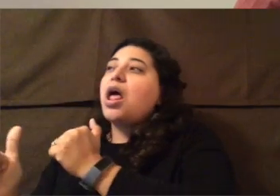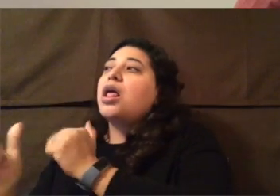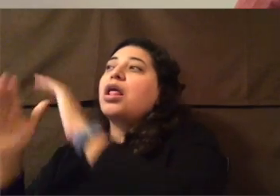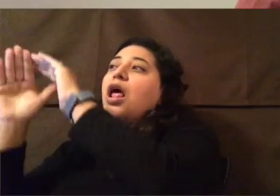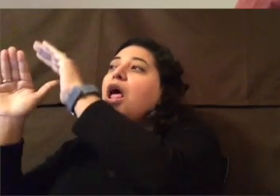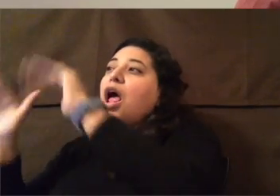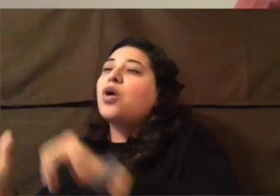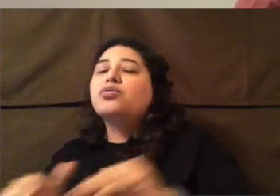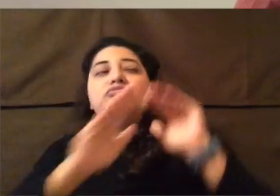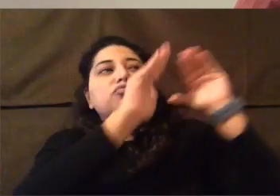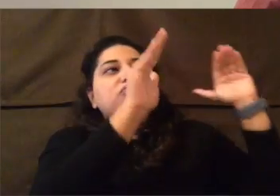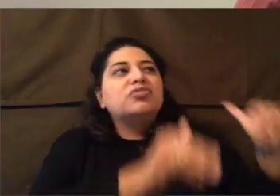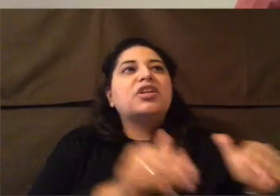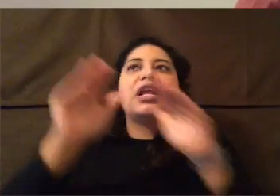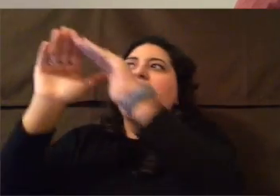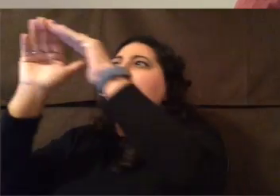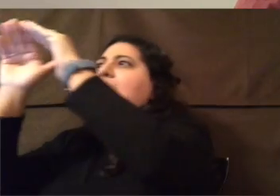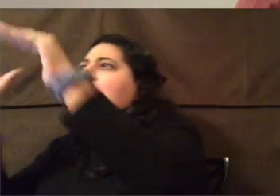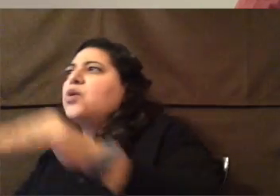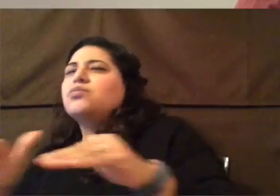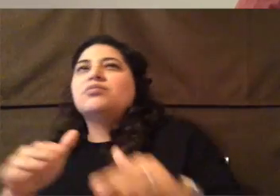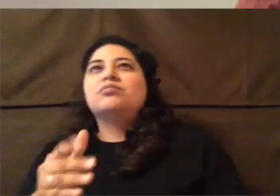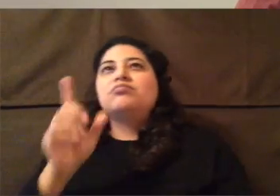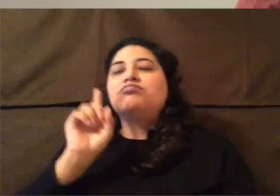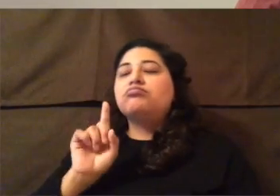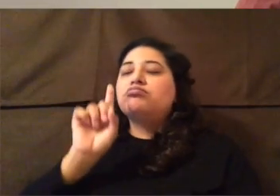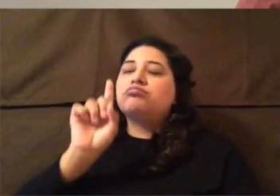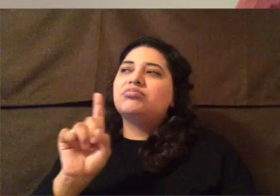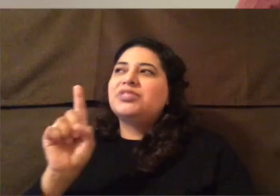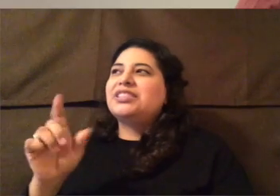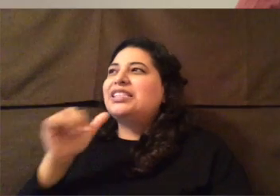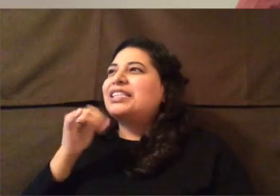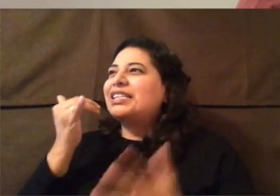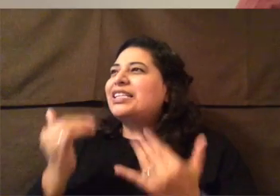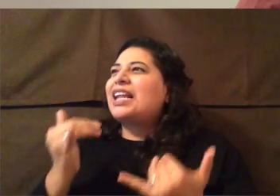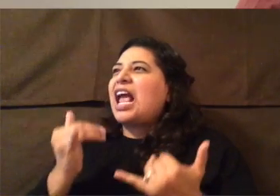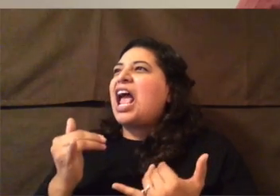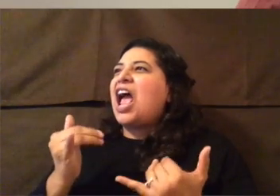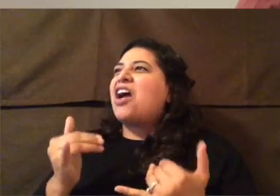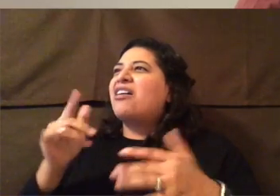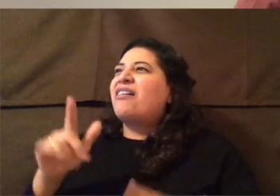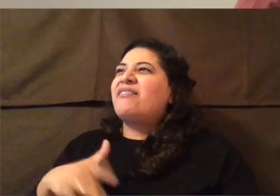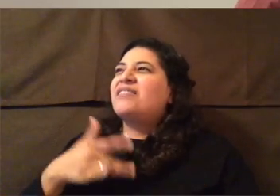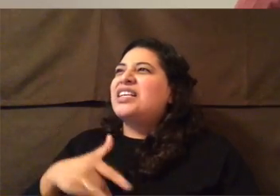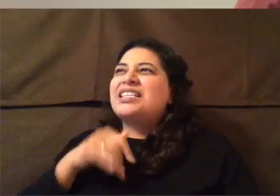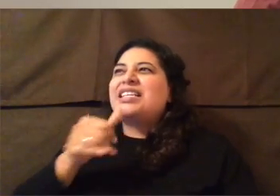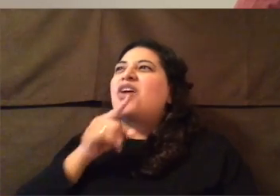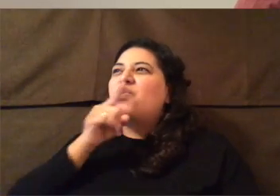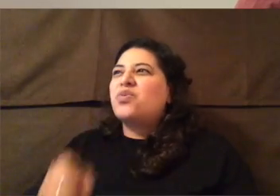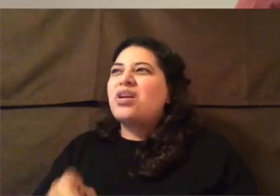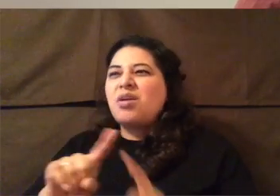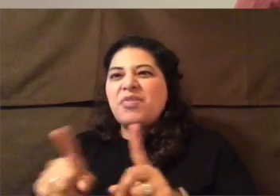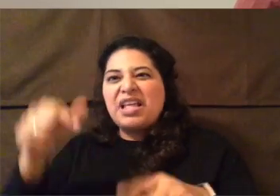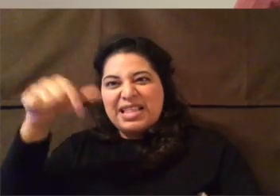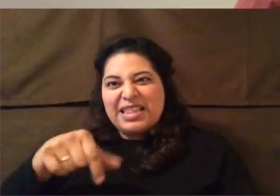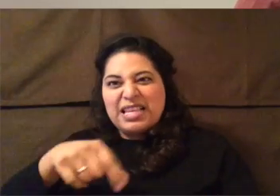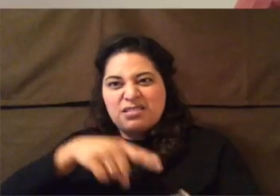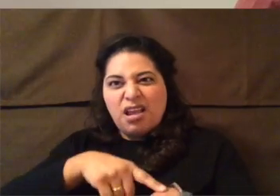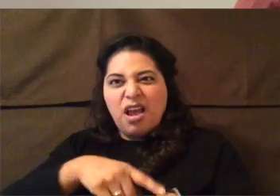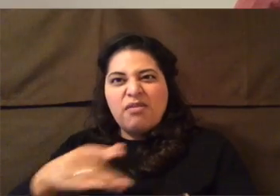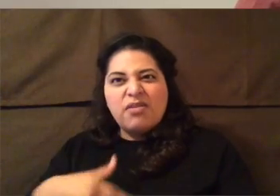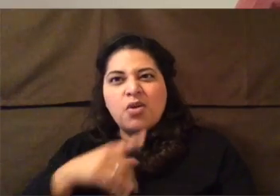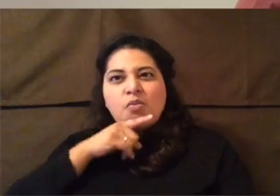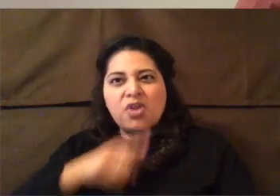houses on their street. The trip to Dinosaur Time did seem more and more like a dream. Only this world and